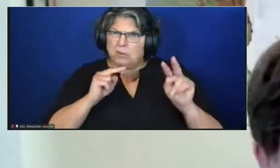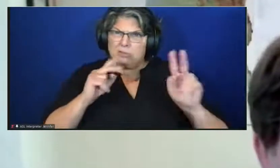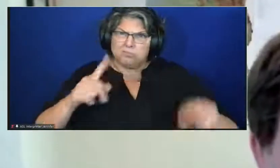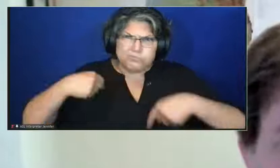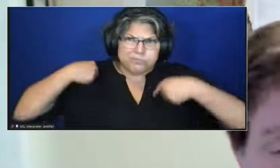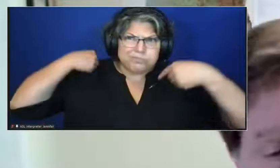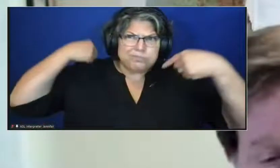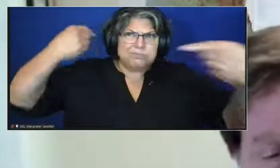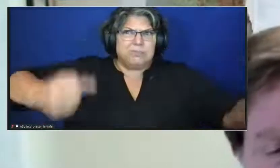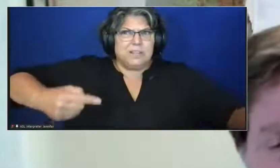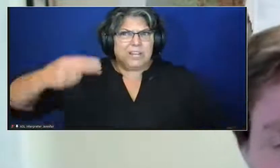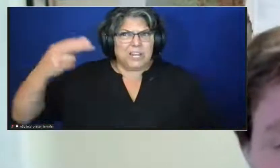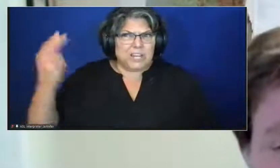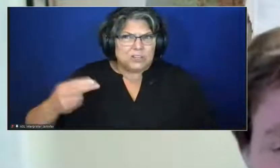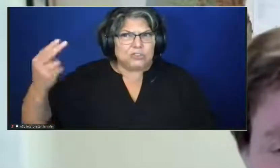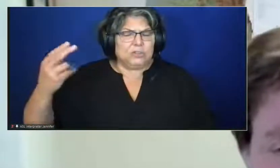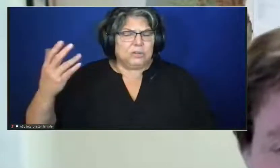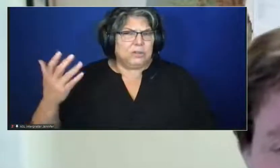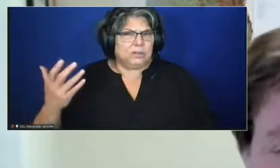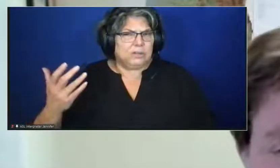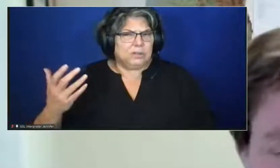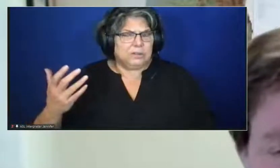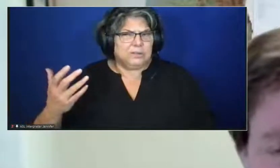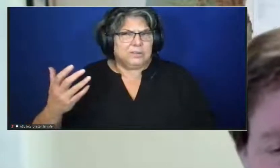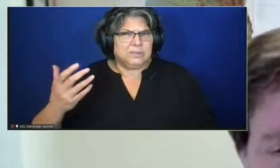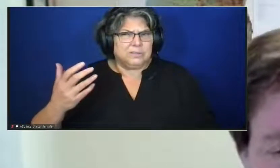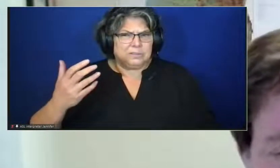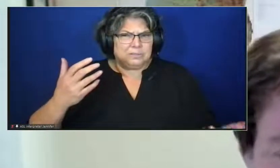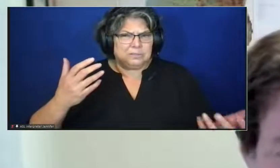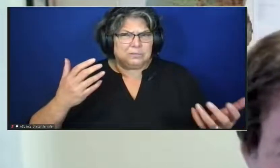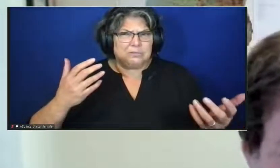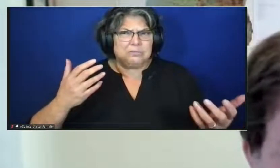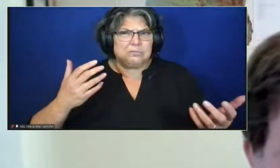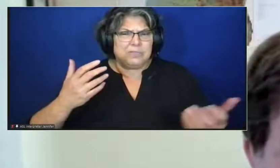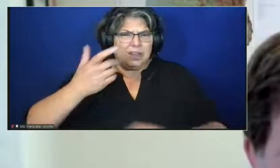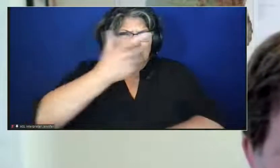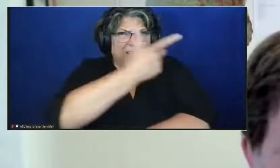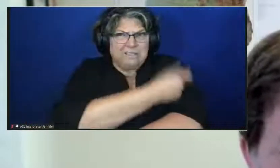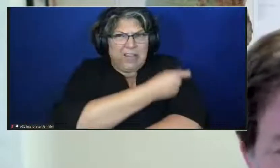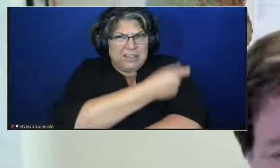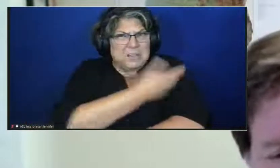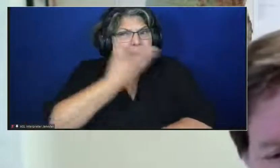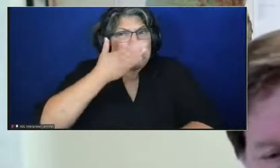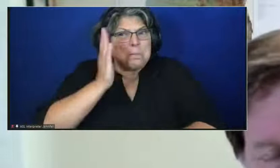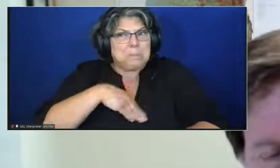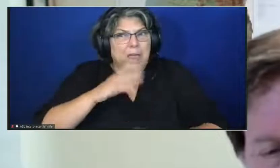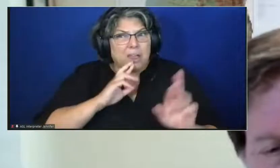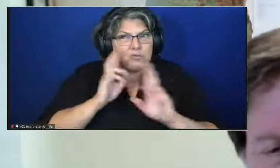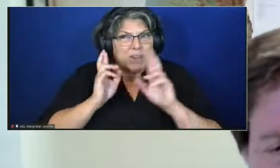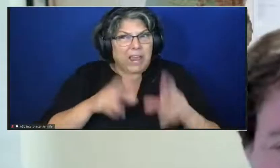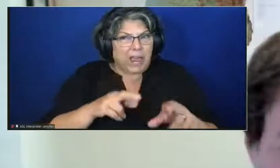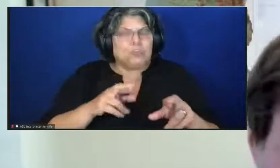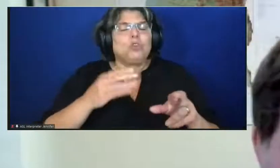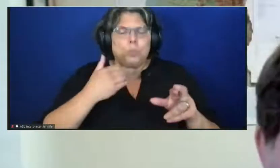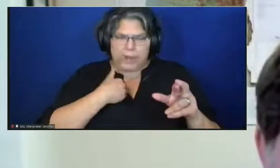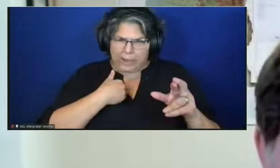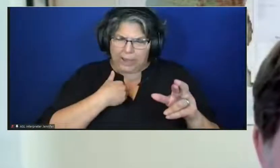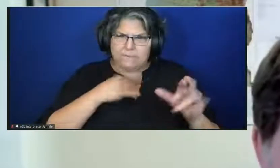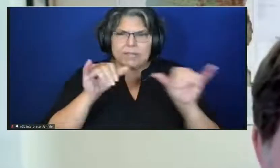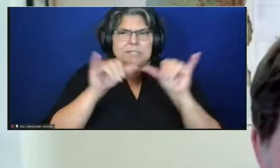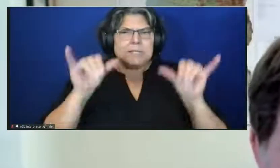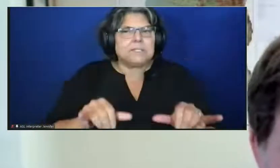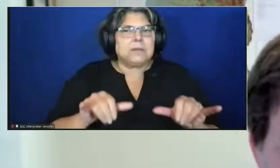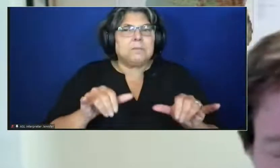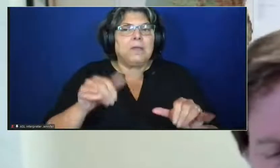in history. So we have standing up the vaccine adverse event reporting system that everyone who